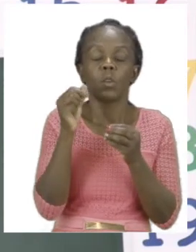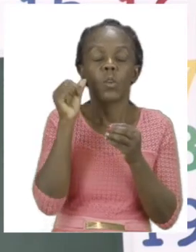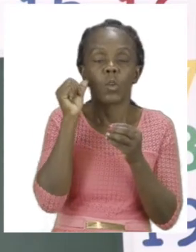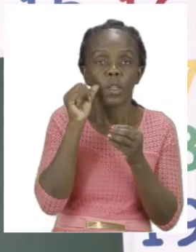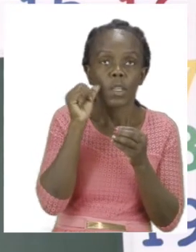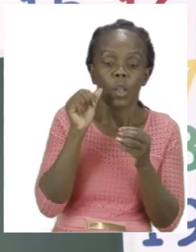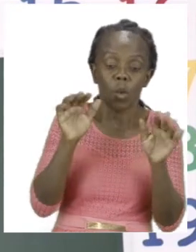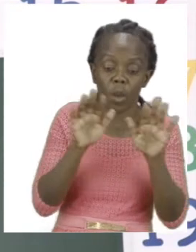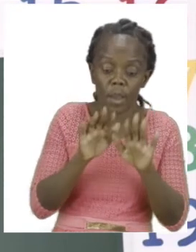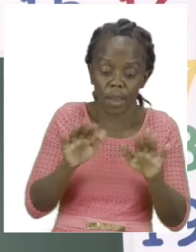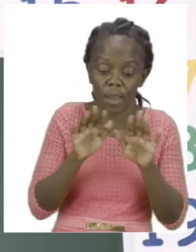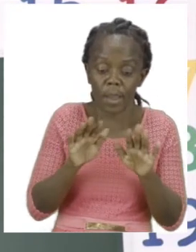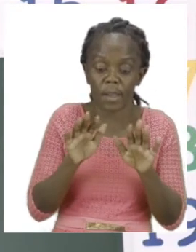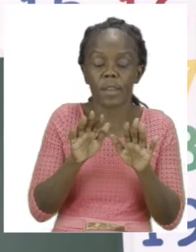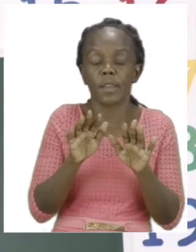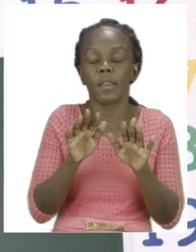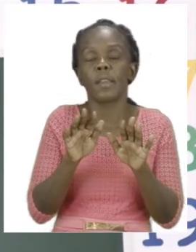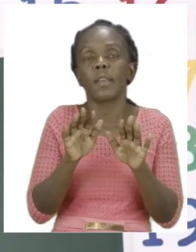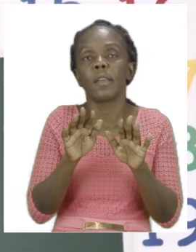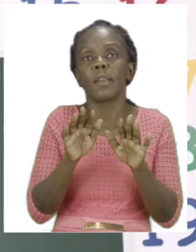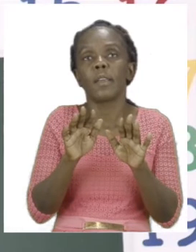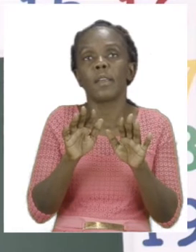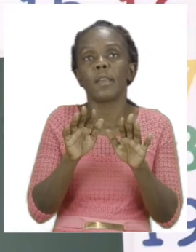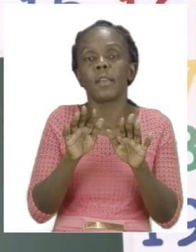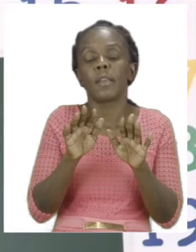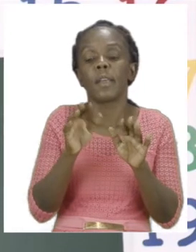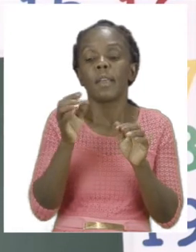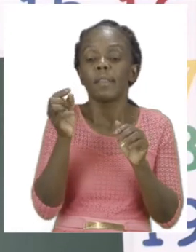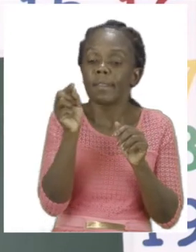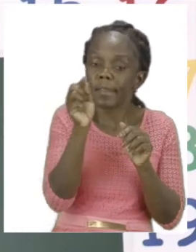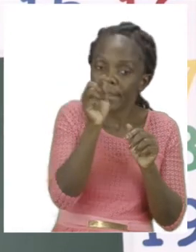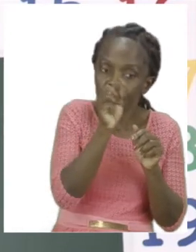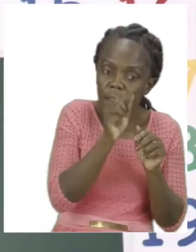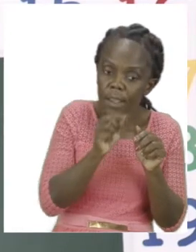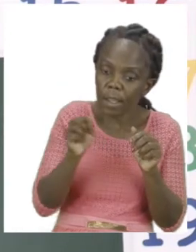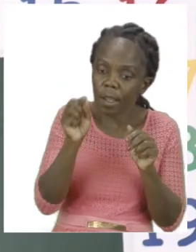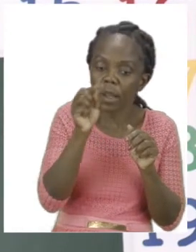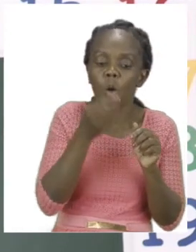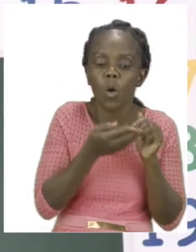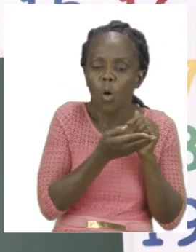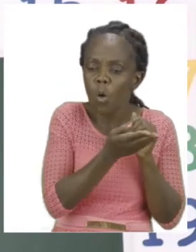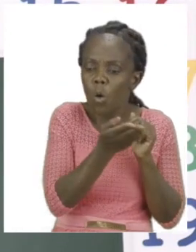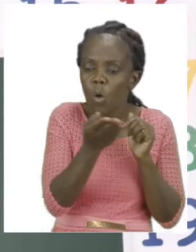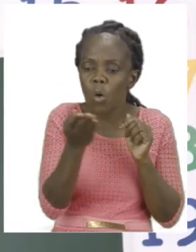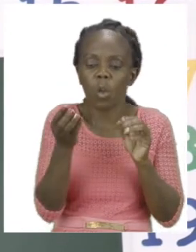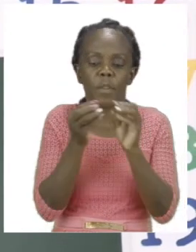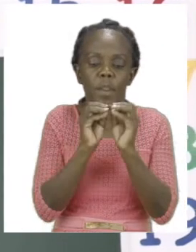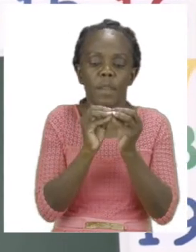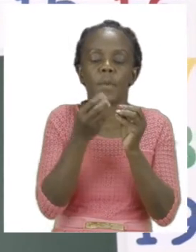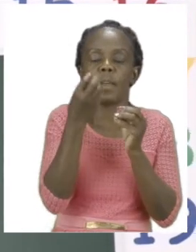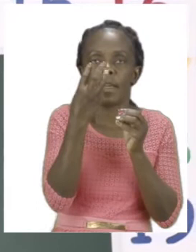use this on the board, I'm going to use yellow chalk. And you are going to look for the